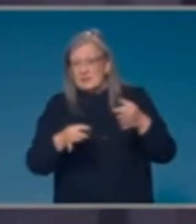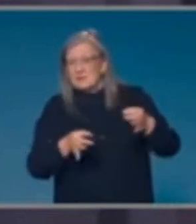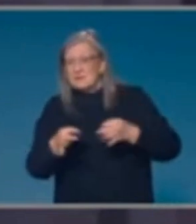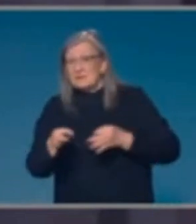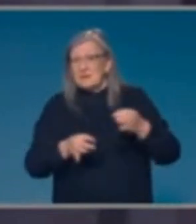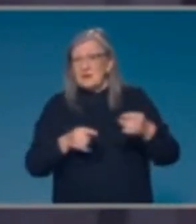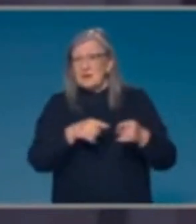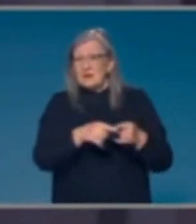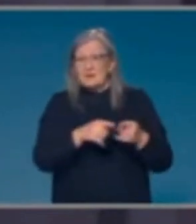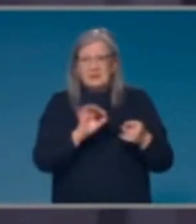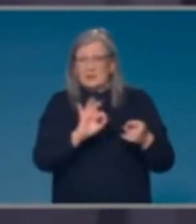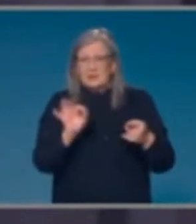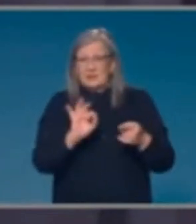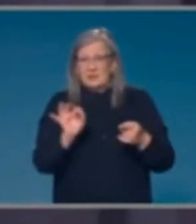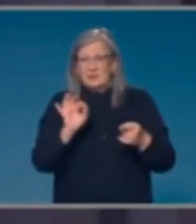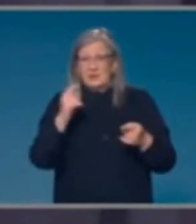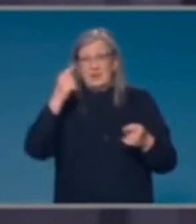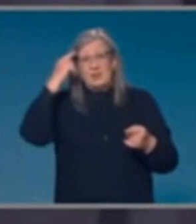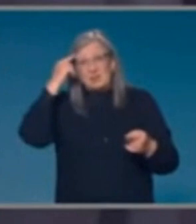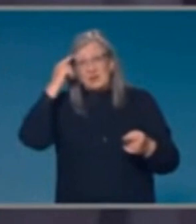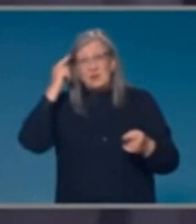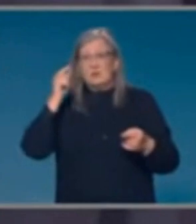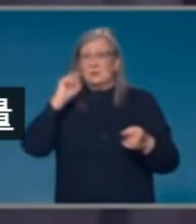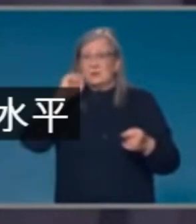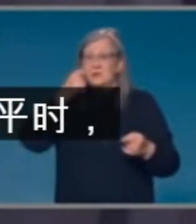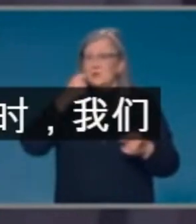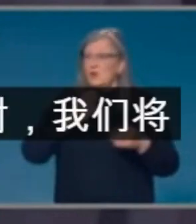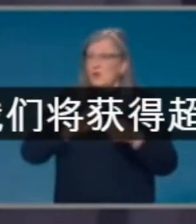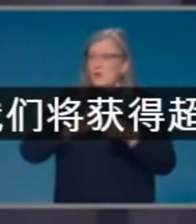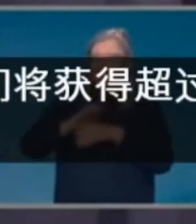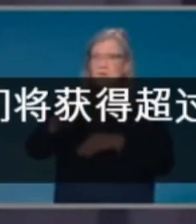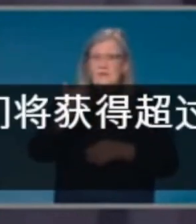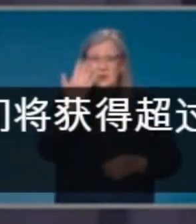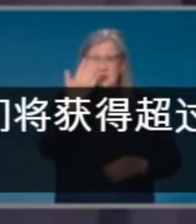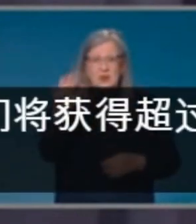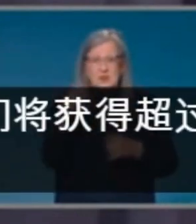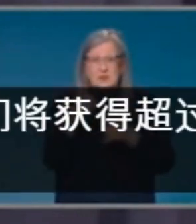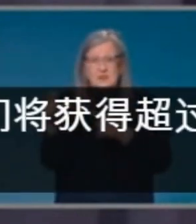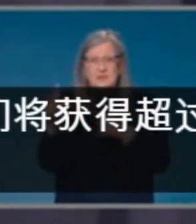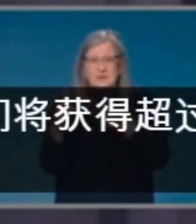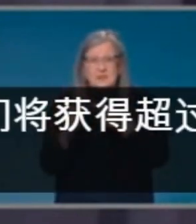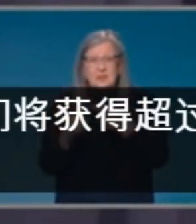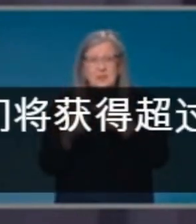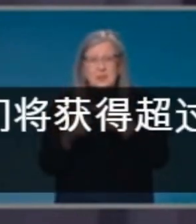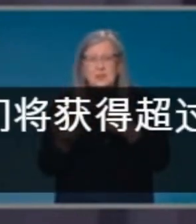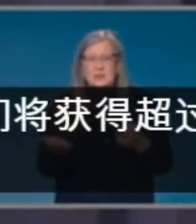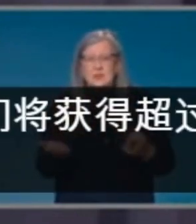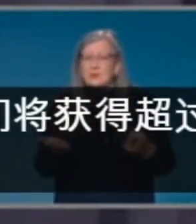believe, consider that we would be getting well over 90% first doses by the time we get to even the 70%